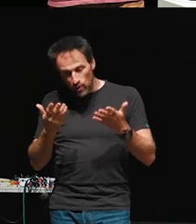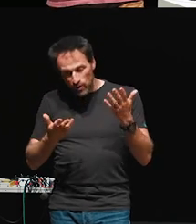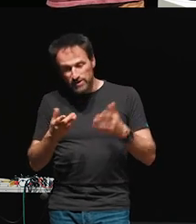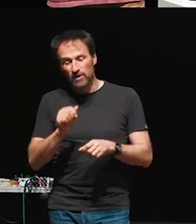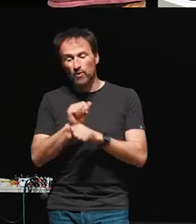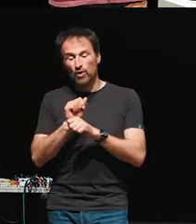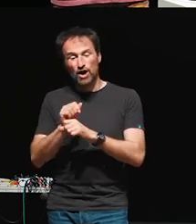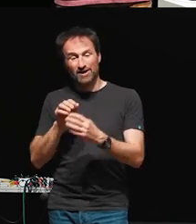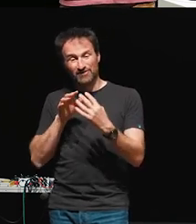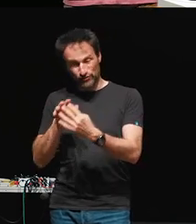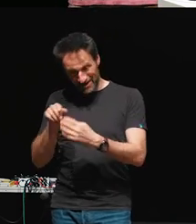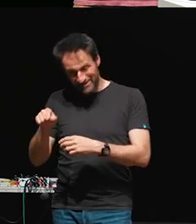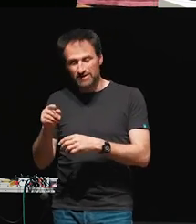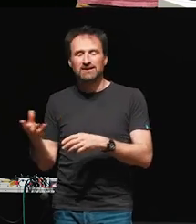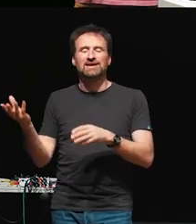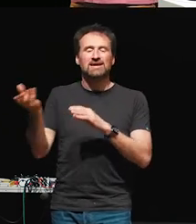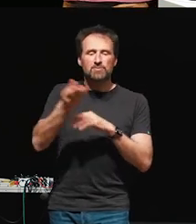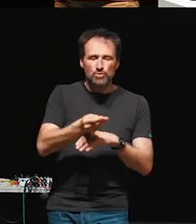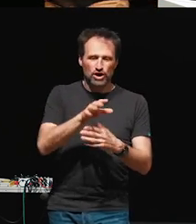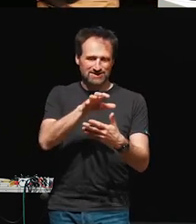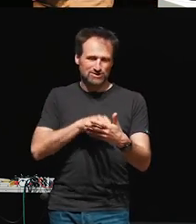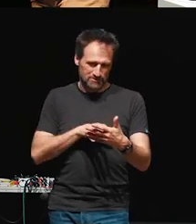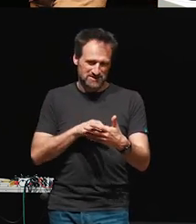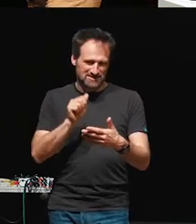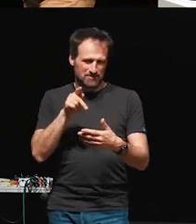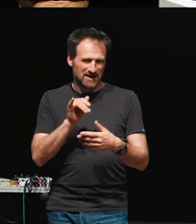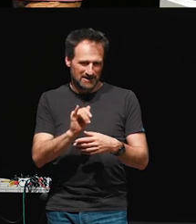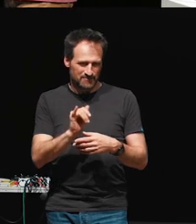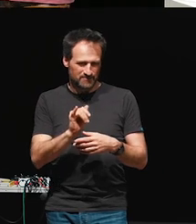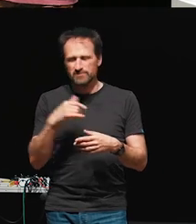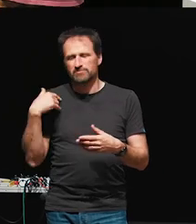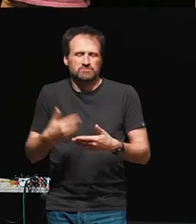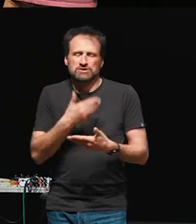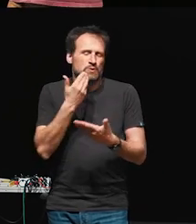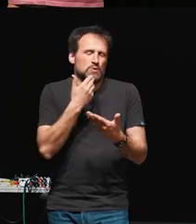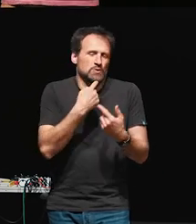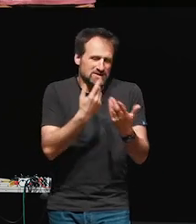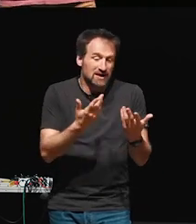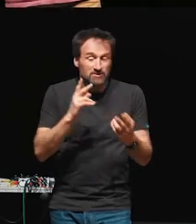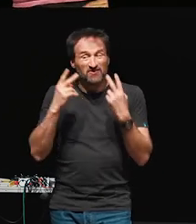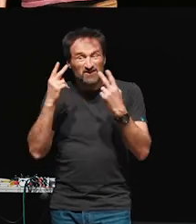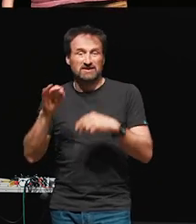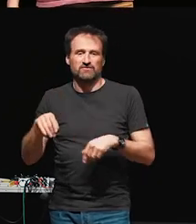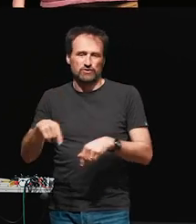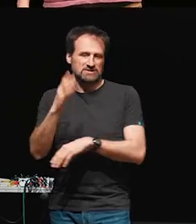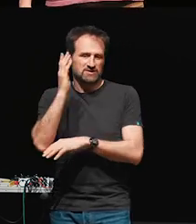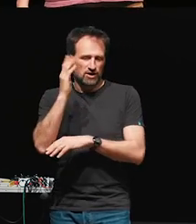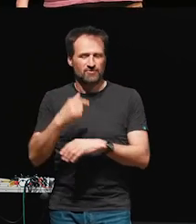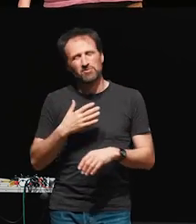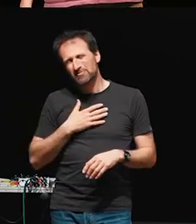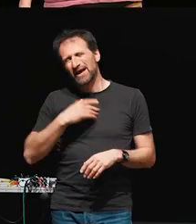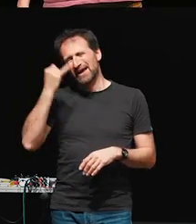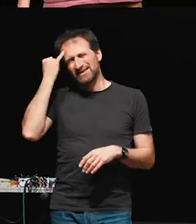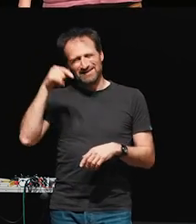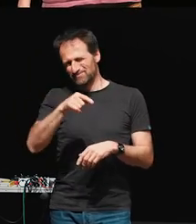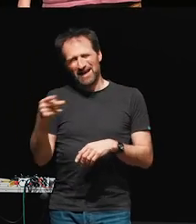import scripts API, which we haven't talked about, but isn't really important for this talk. Both of these are not great approaches, in my opinion, because this